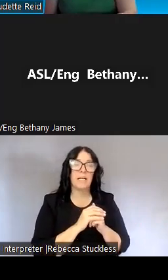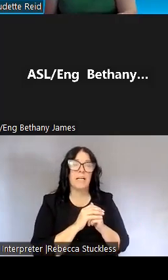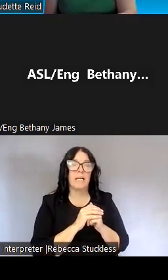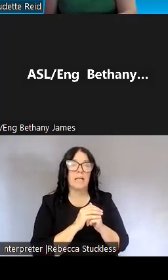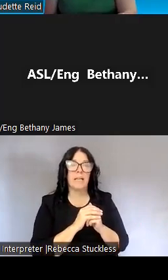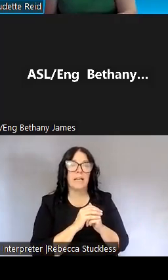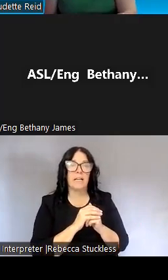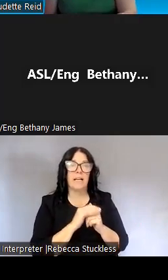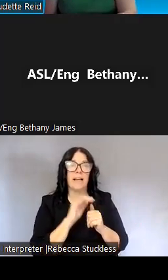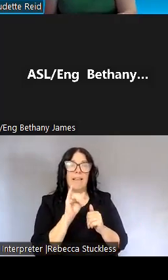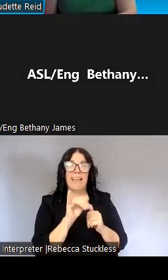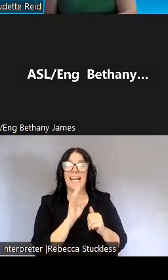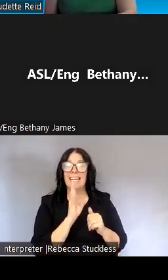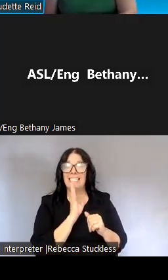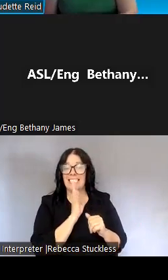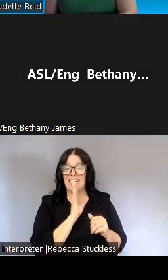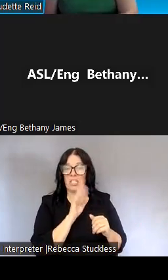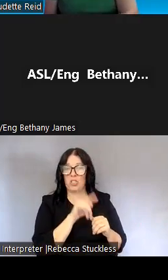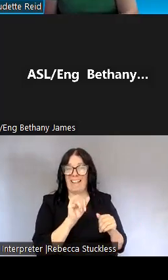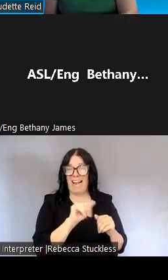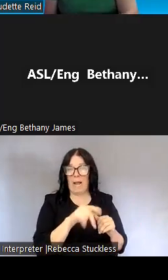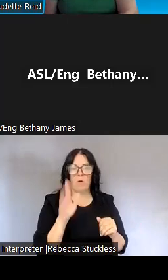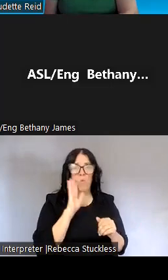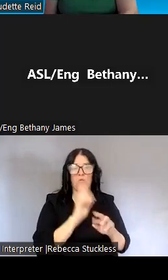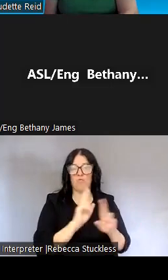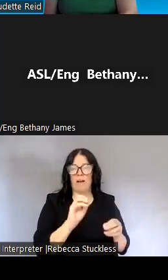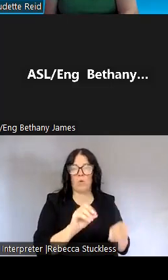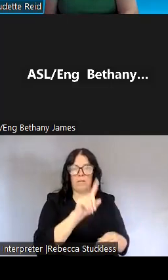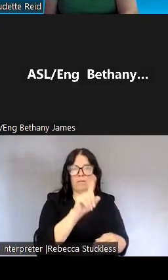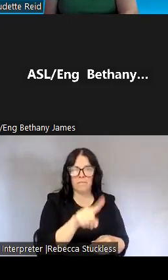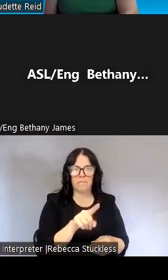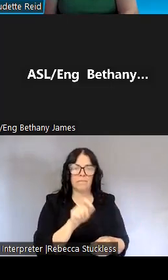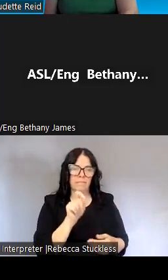your text with periods, commas, and question marks as you speak.